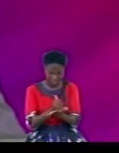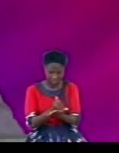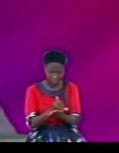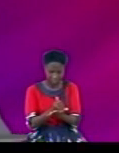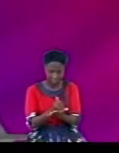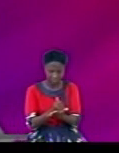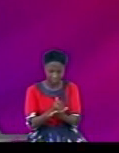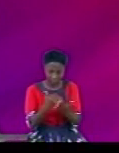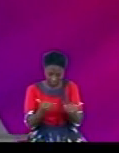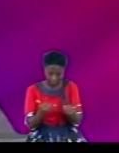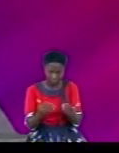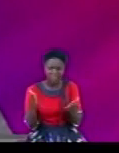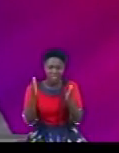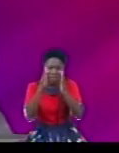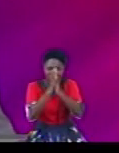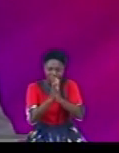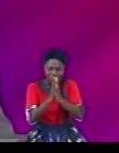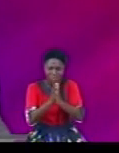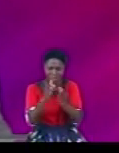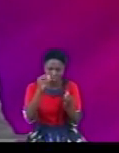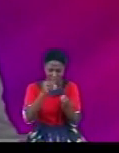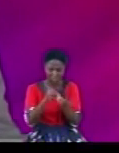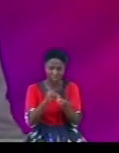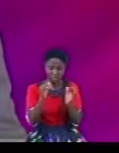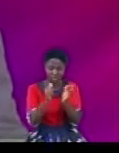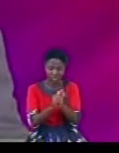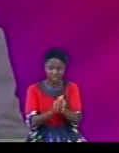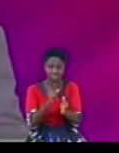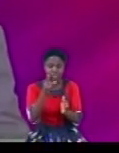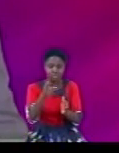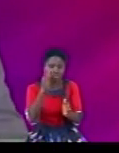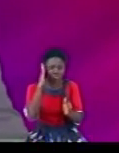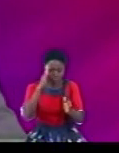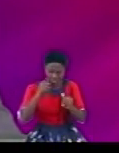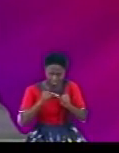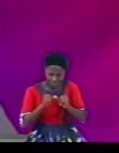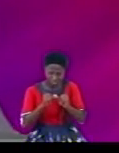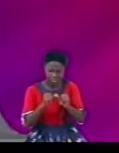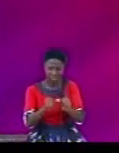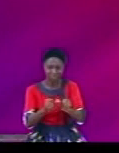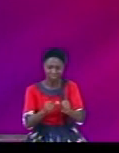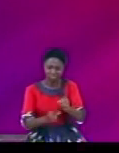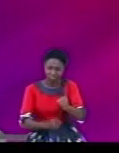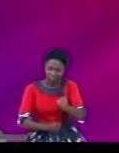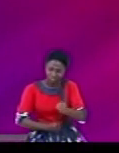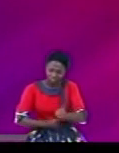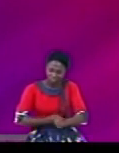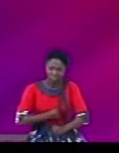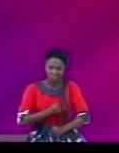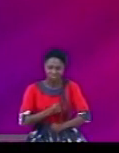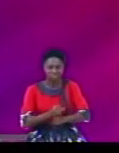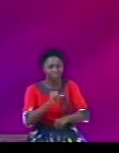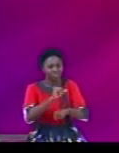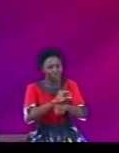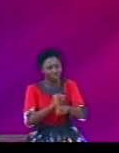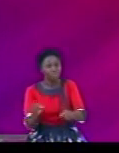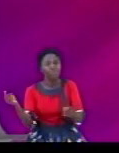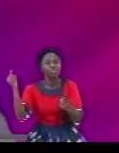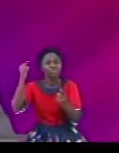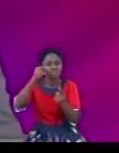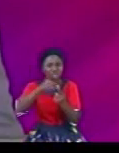Pray that you toil until the faithful be firmly